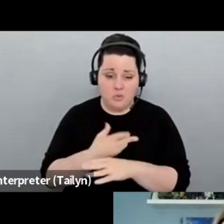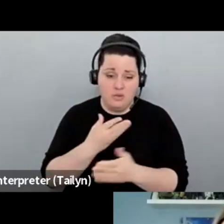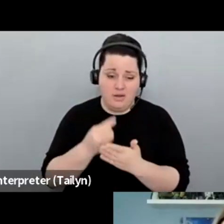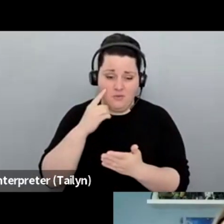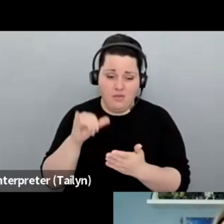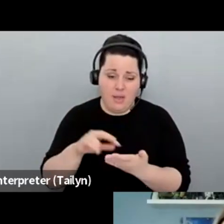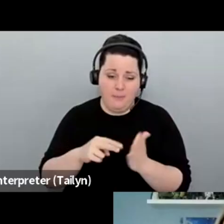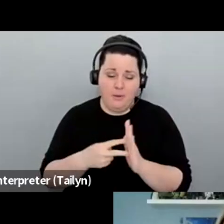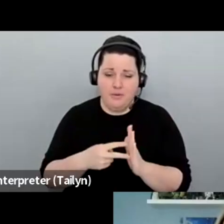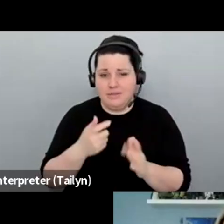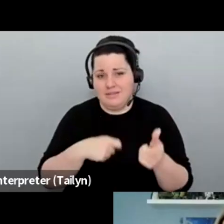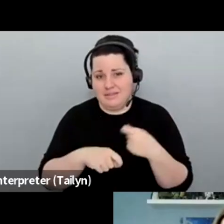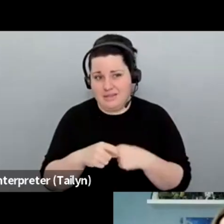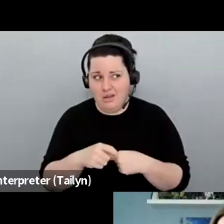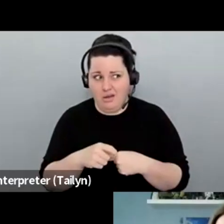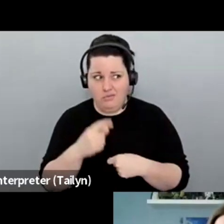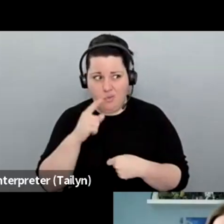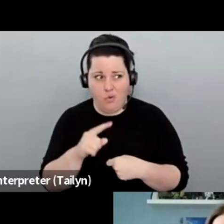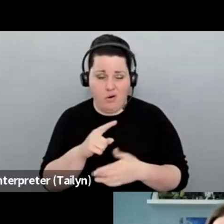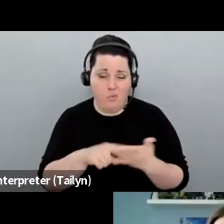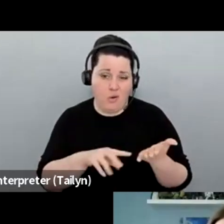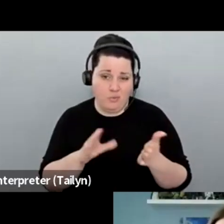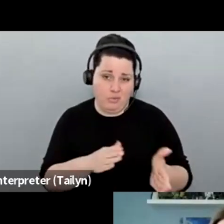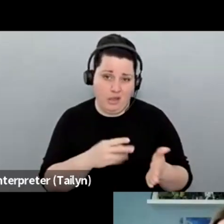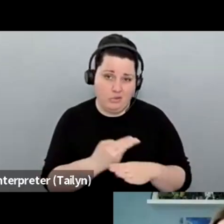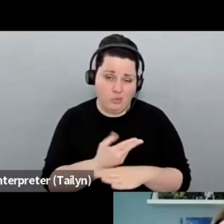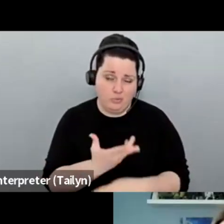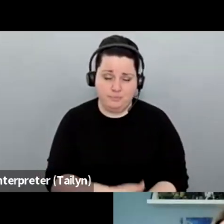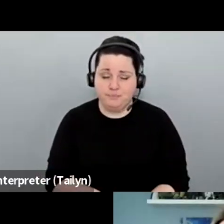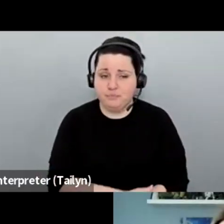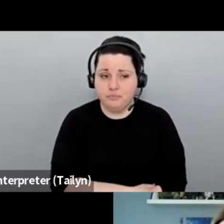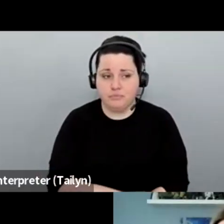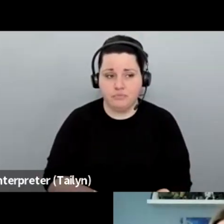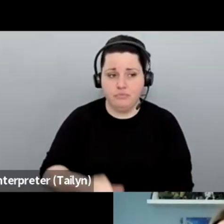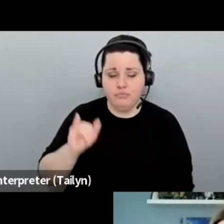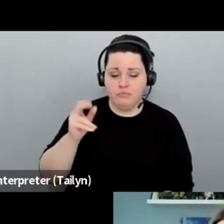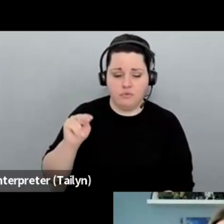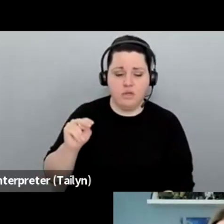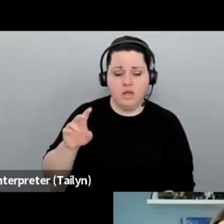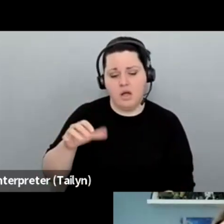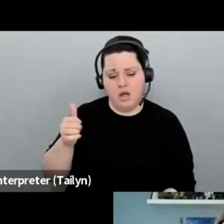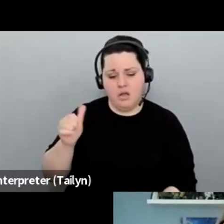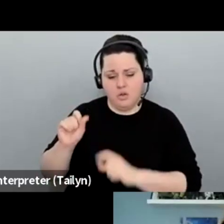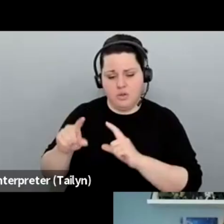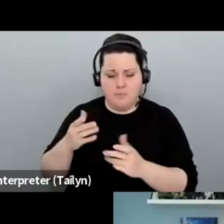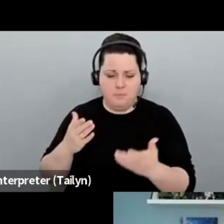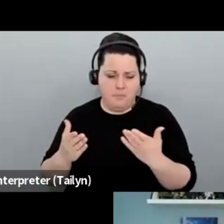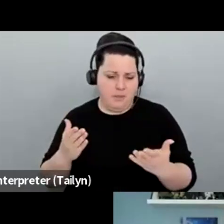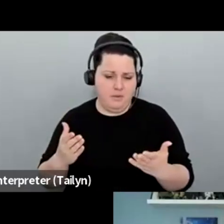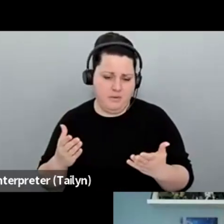purpose instead of what they were intended for. Thank you. There's another question here, which we may have,